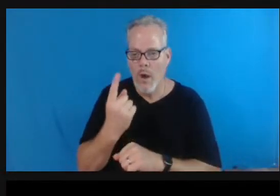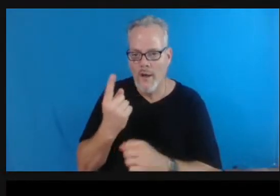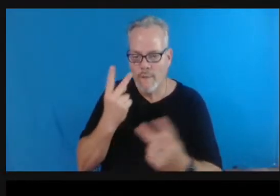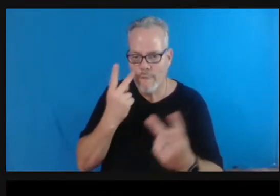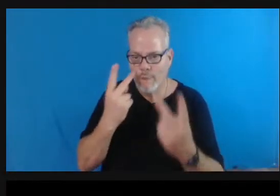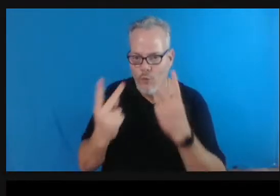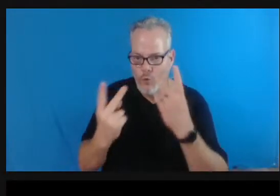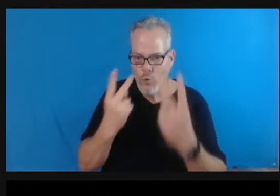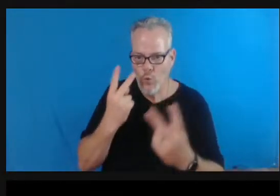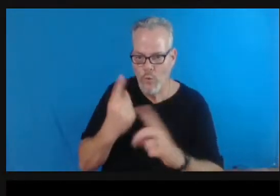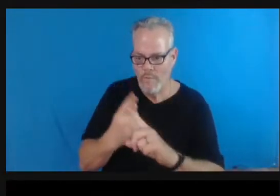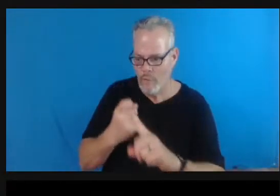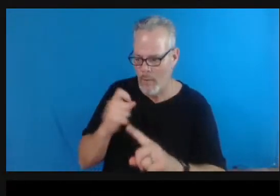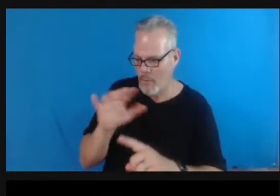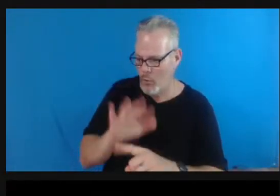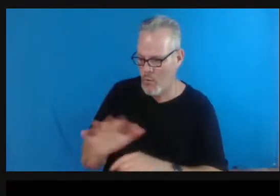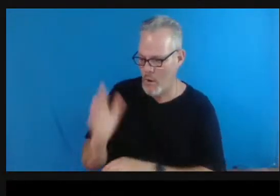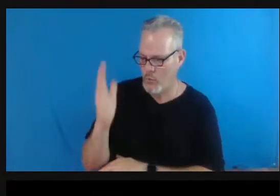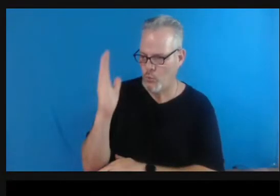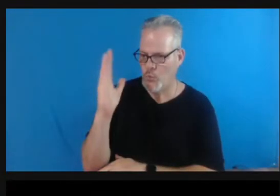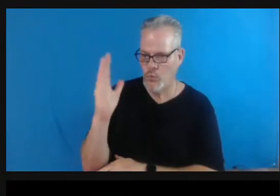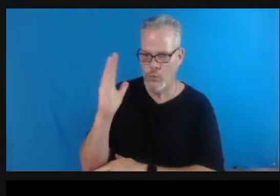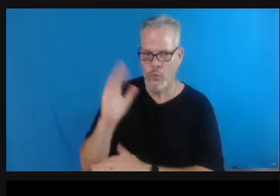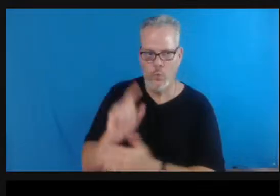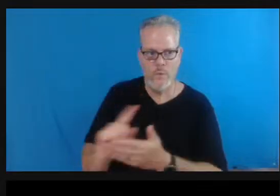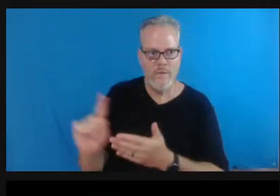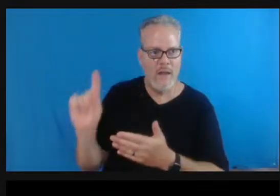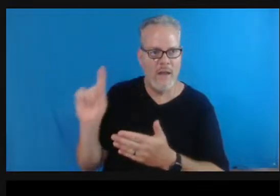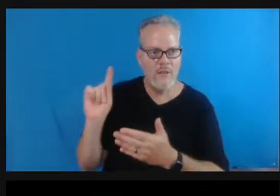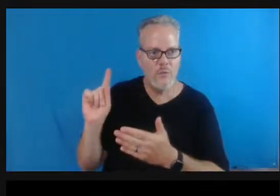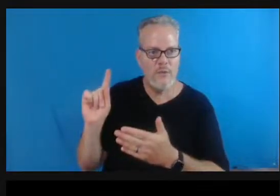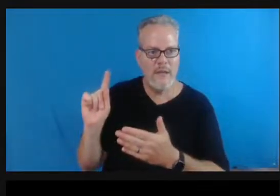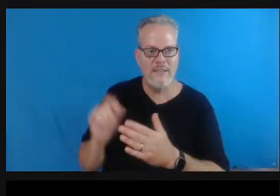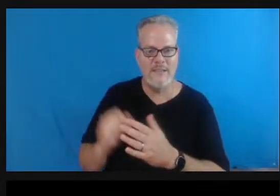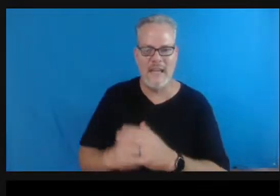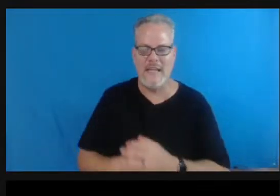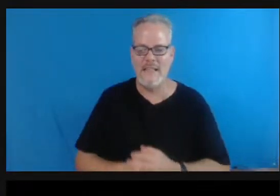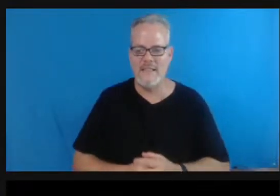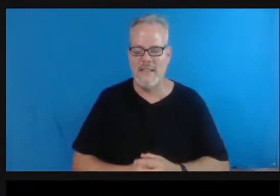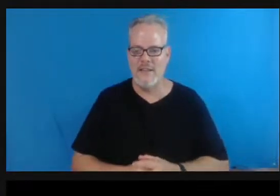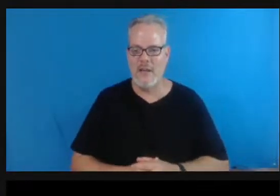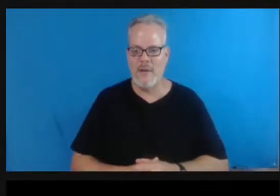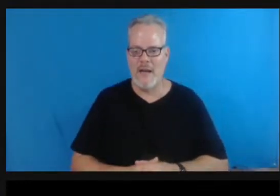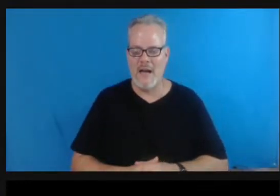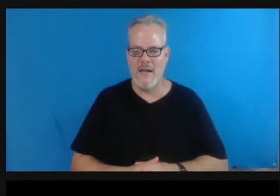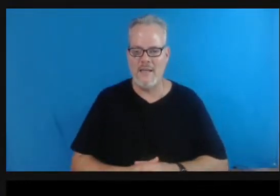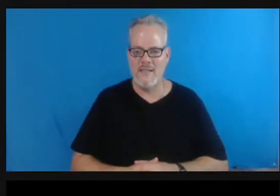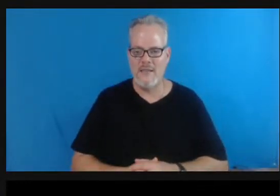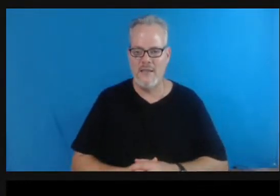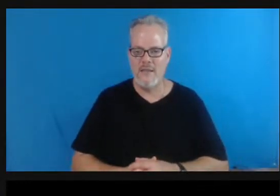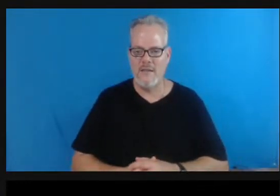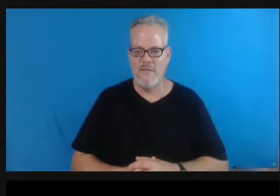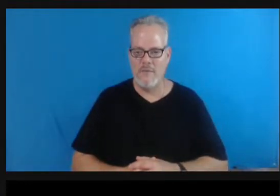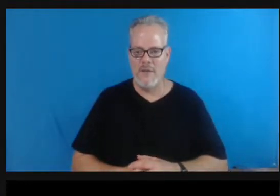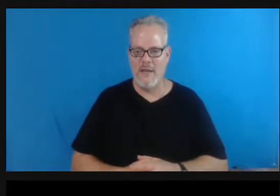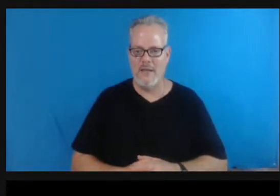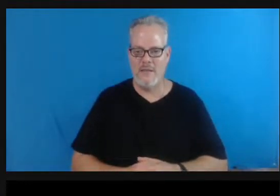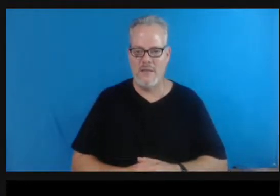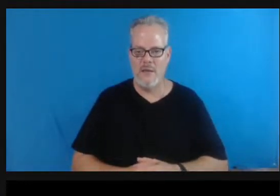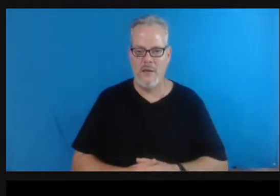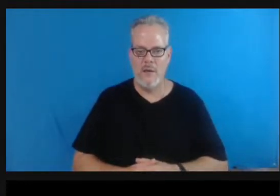This is the last week. And just compare what those images look like, looking at it very fast.